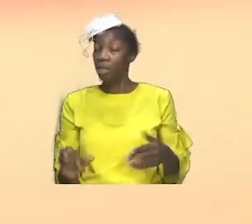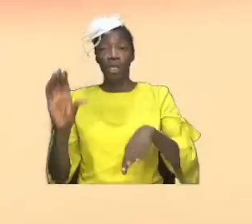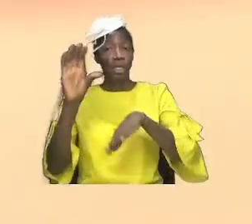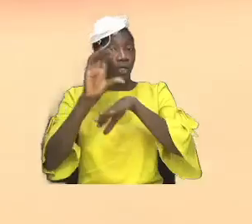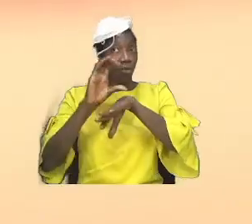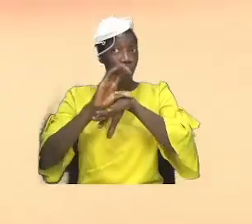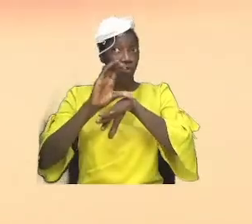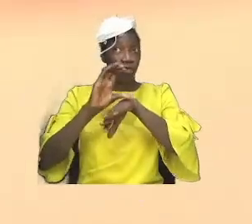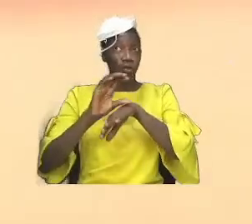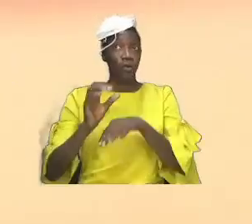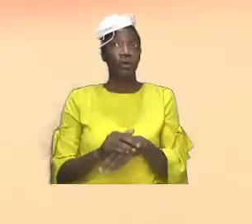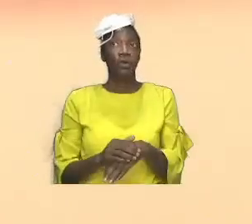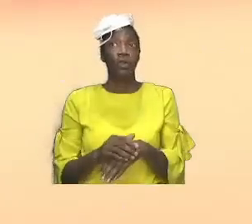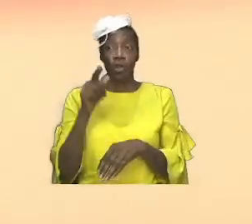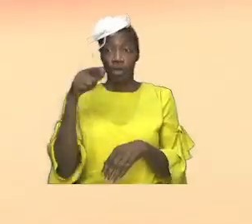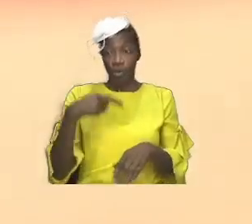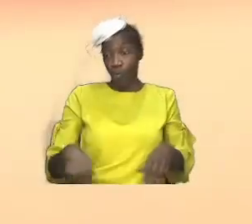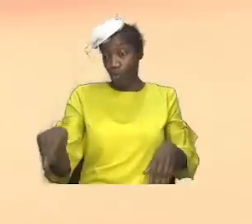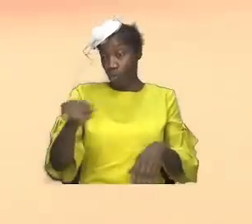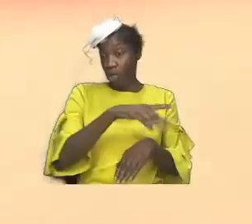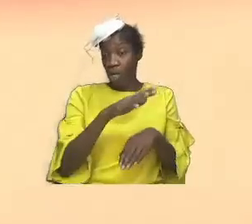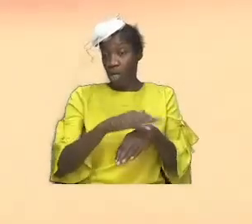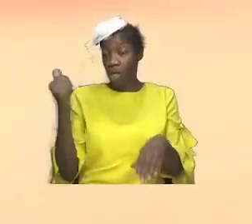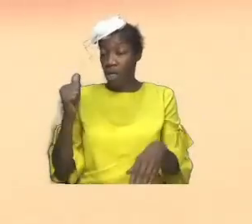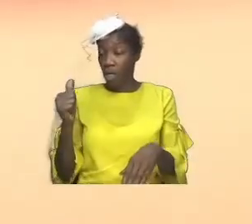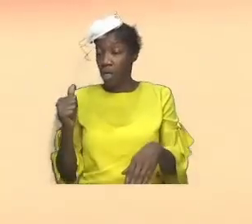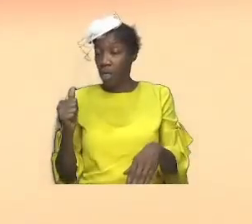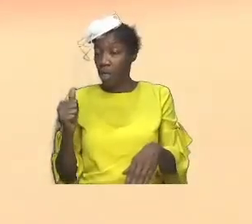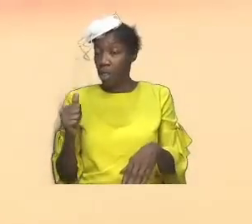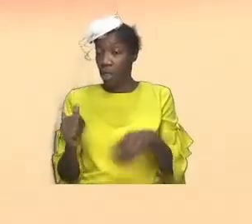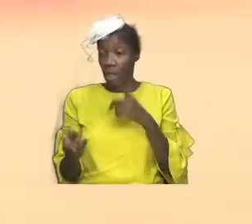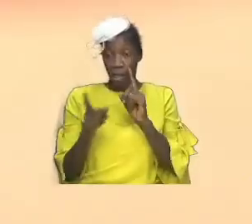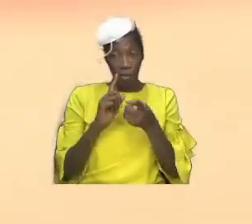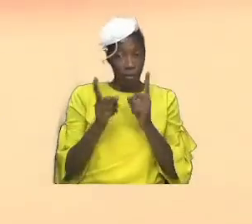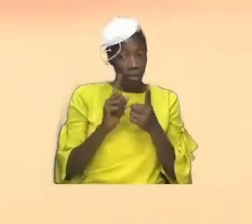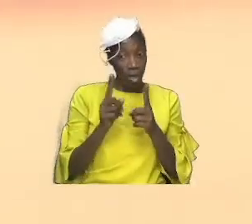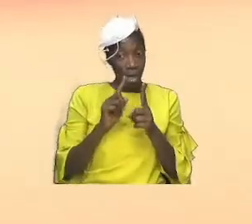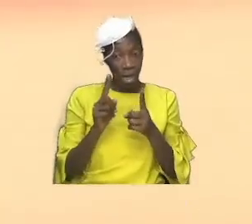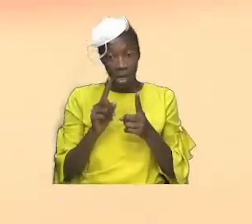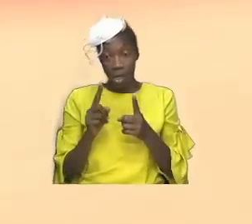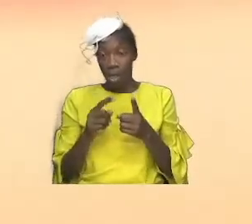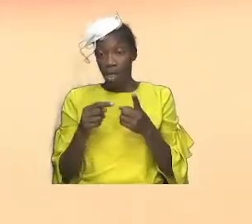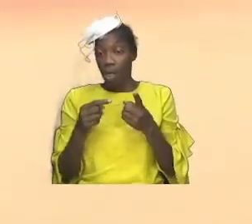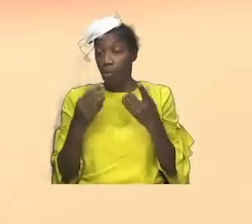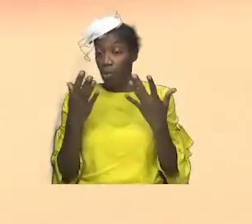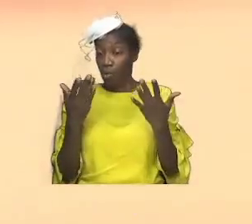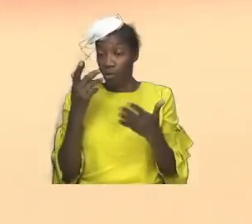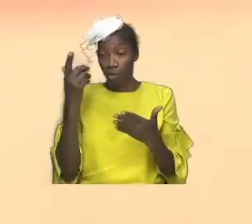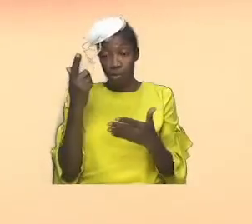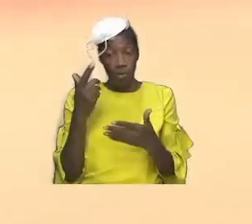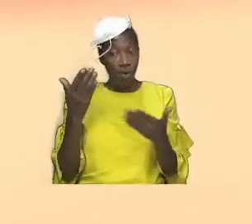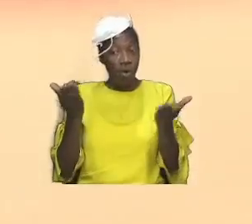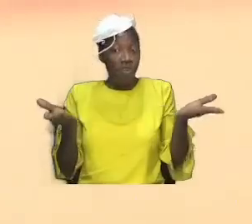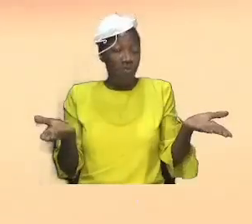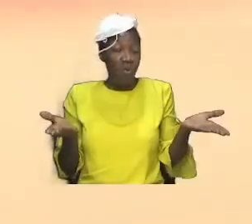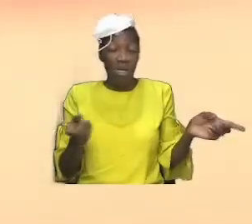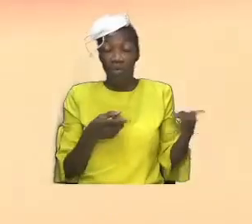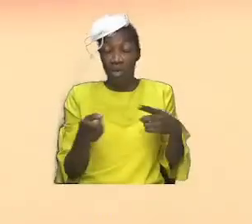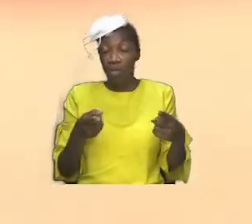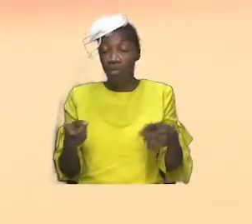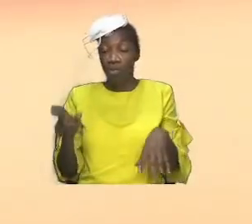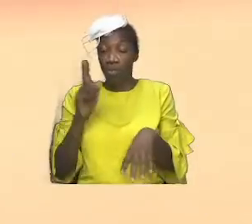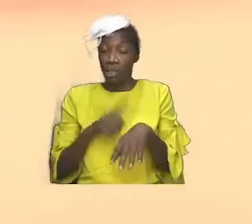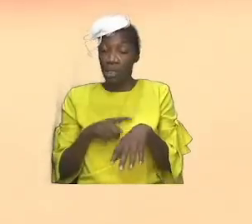We are going to be called to give an account for our stewardship, brethren, beloved. With our time, it